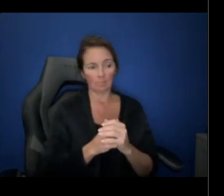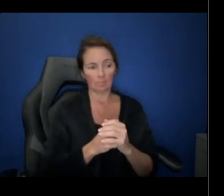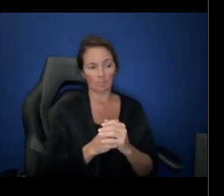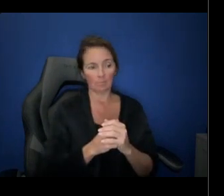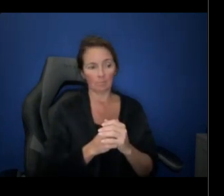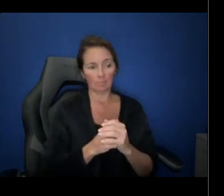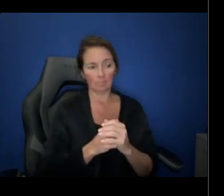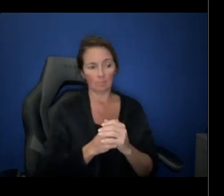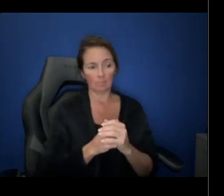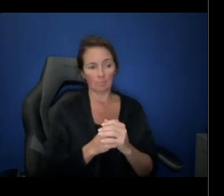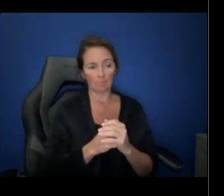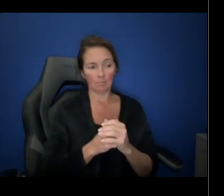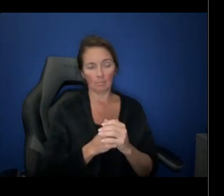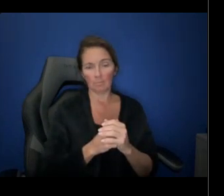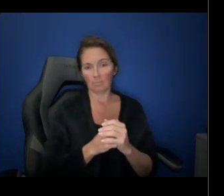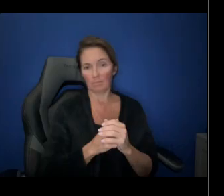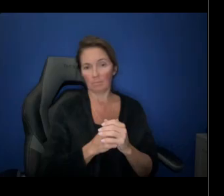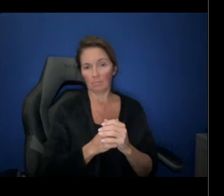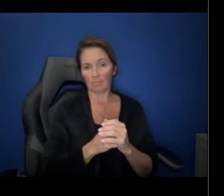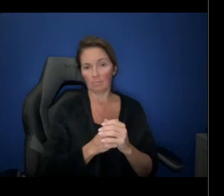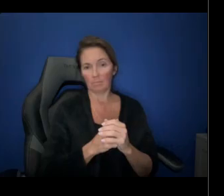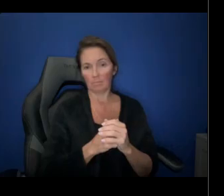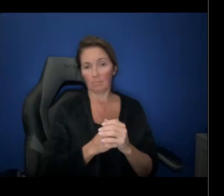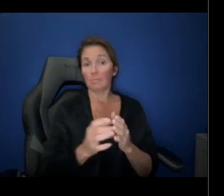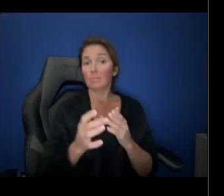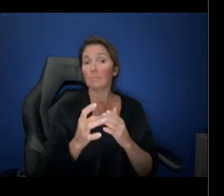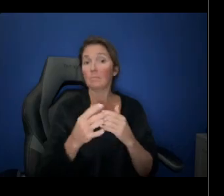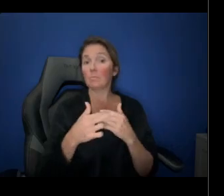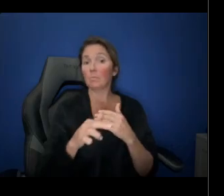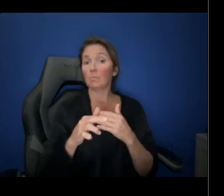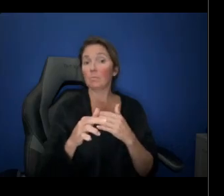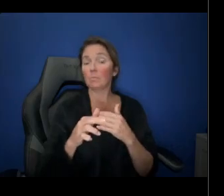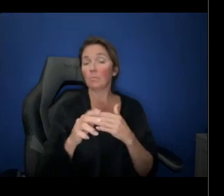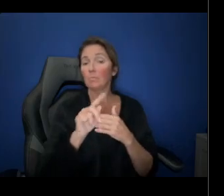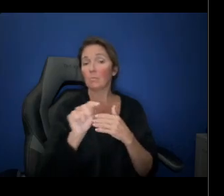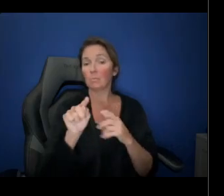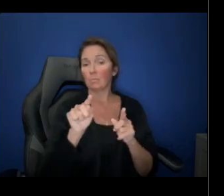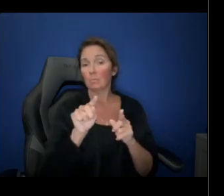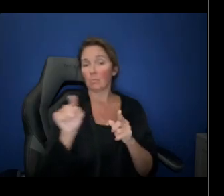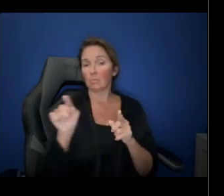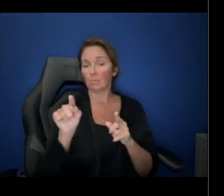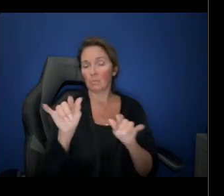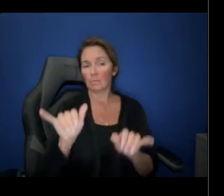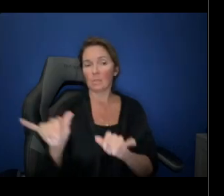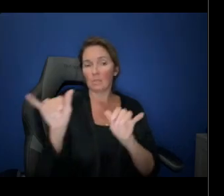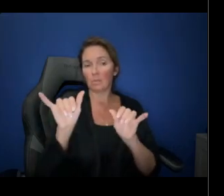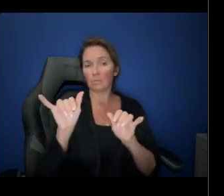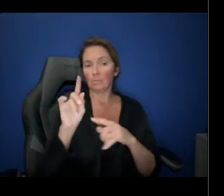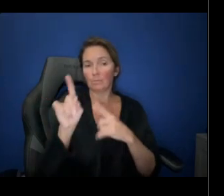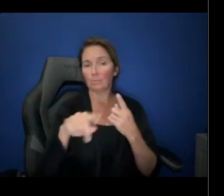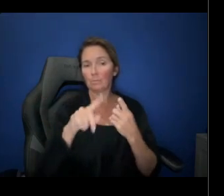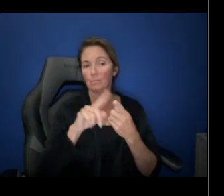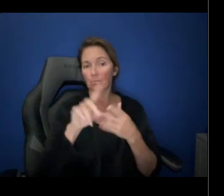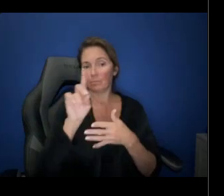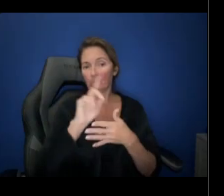And again, this reads, the guidelines reference the blank standard